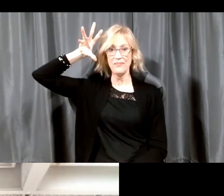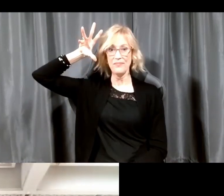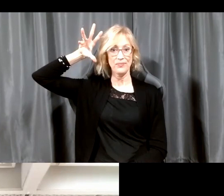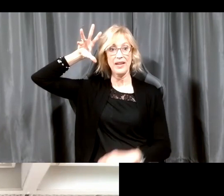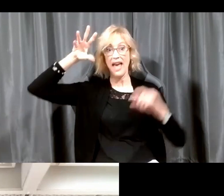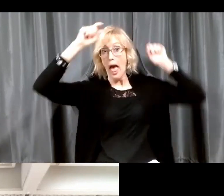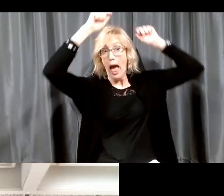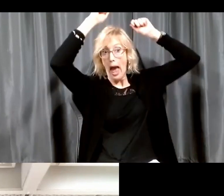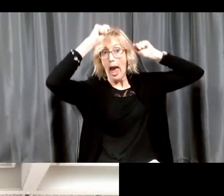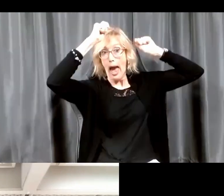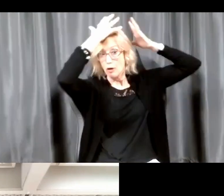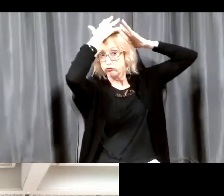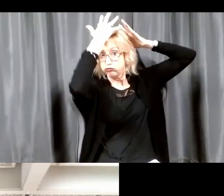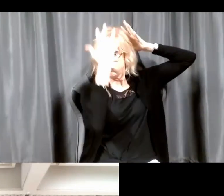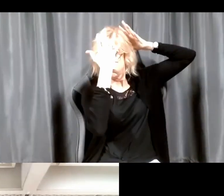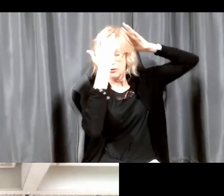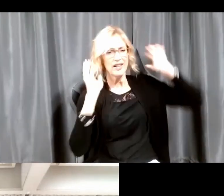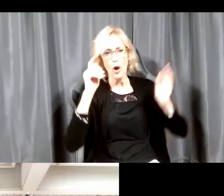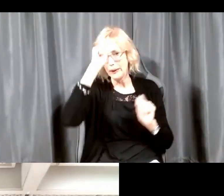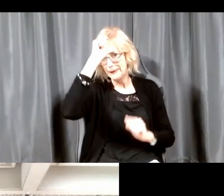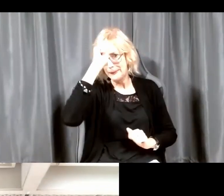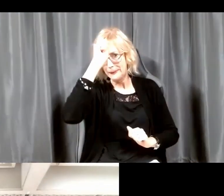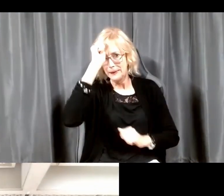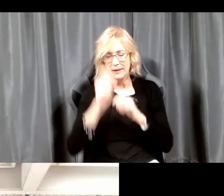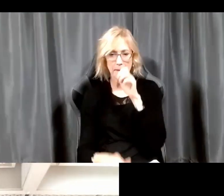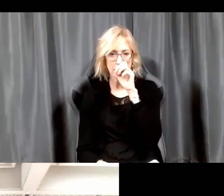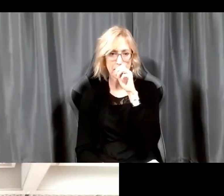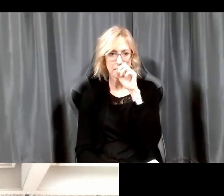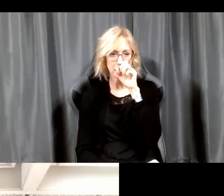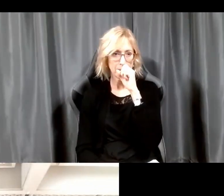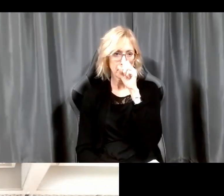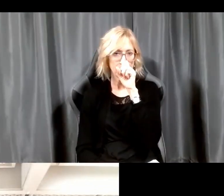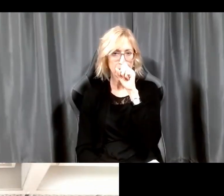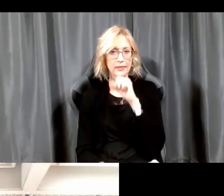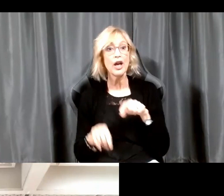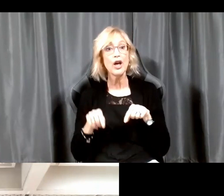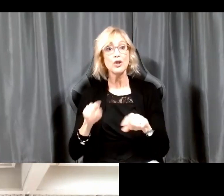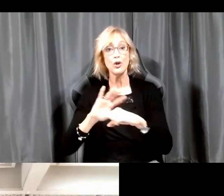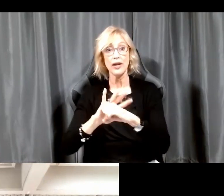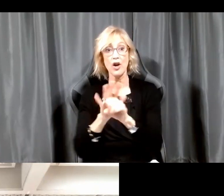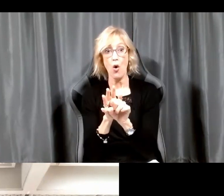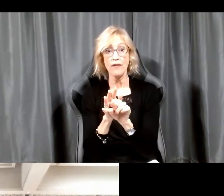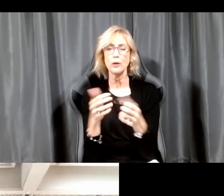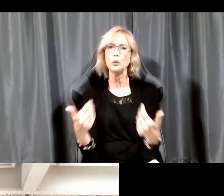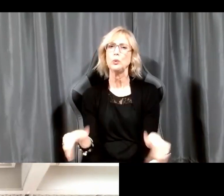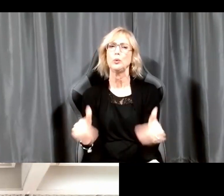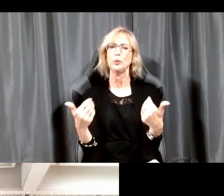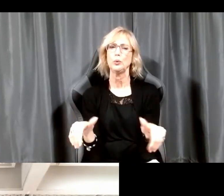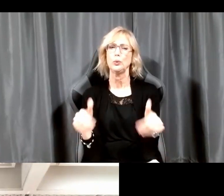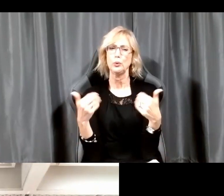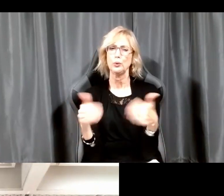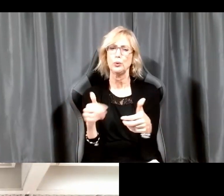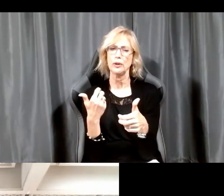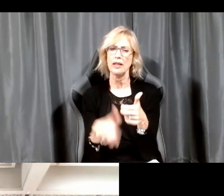that covers your whole, you know, face. Of course, during the pandemic was really difficult